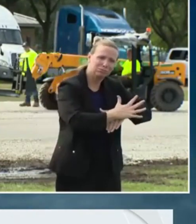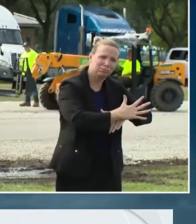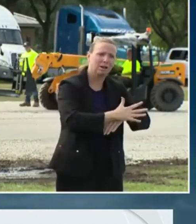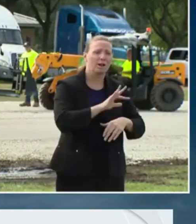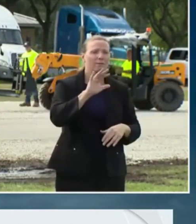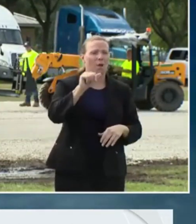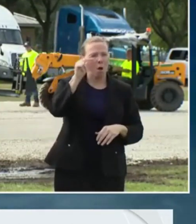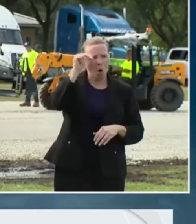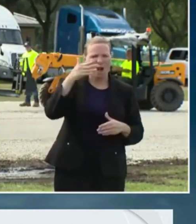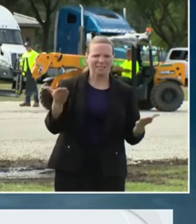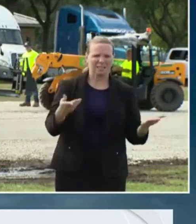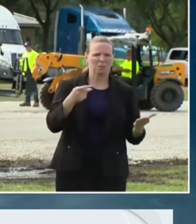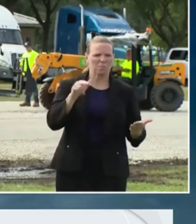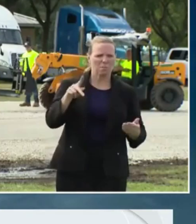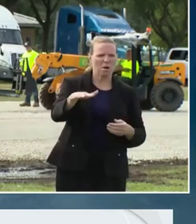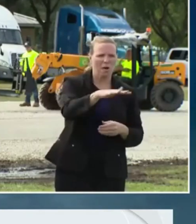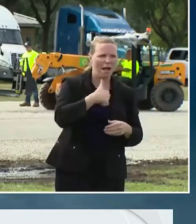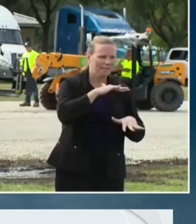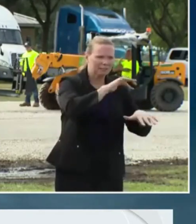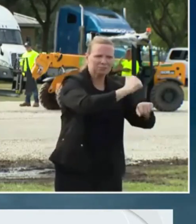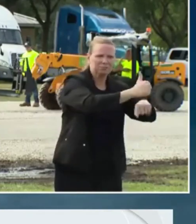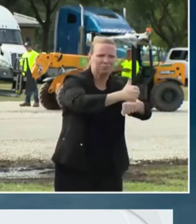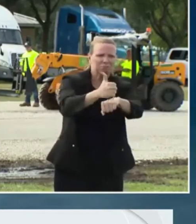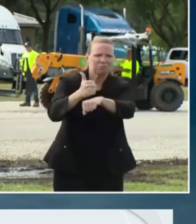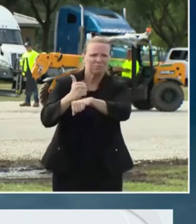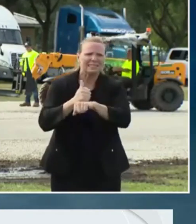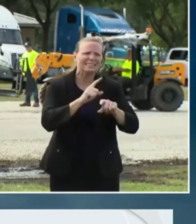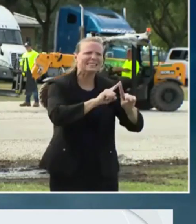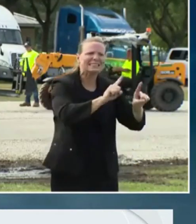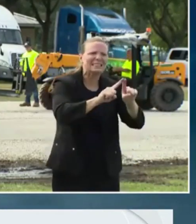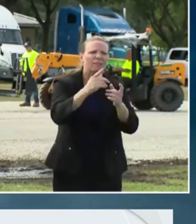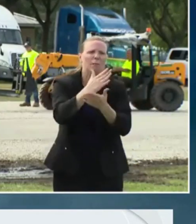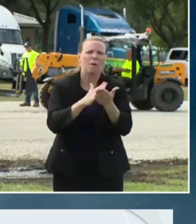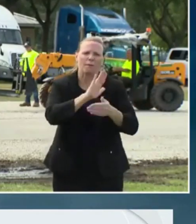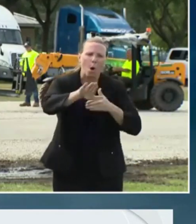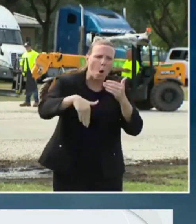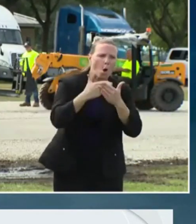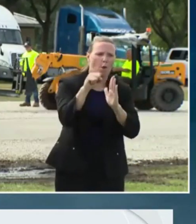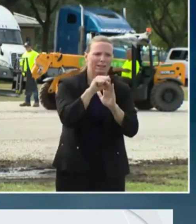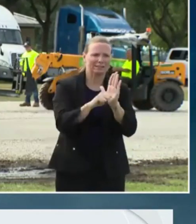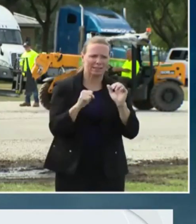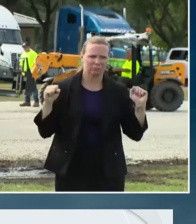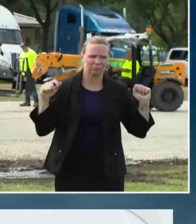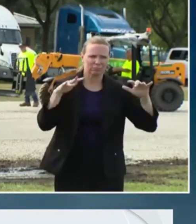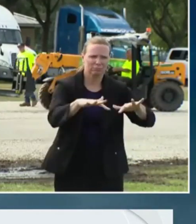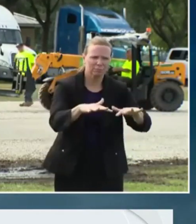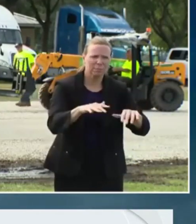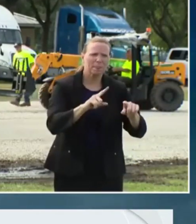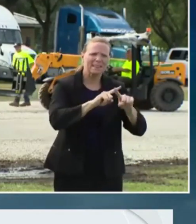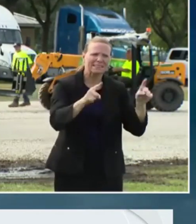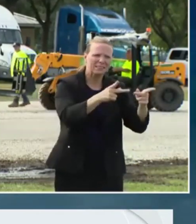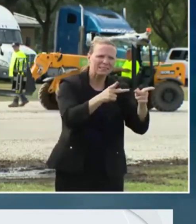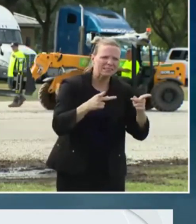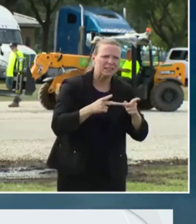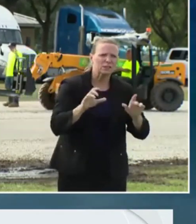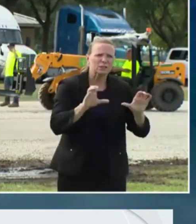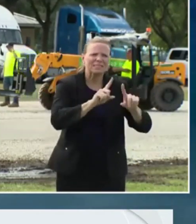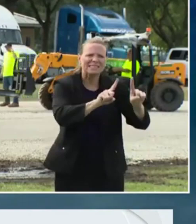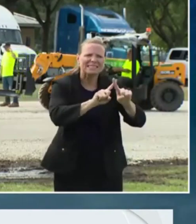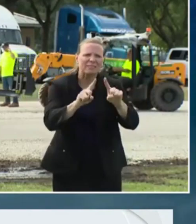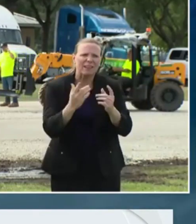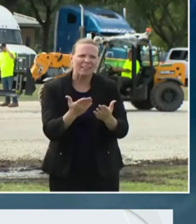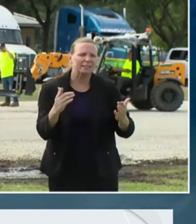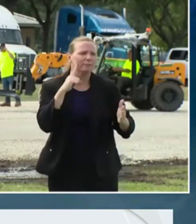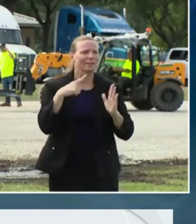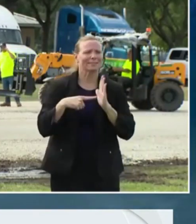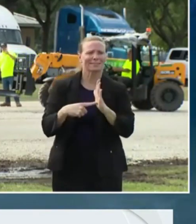have staging areas around different parts of the state. And there are different sites that are doing different things. I mean, for example, you go to like